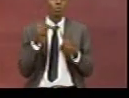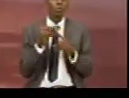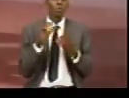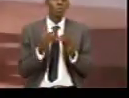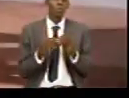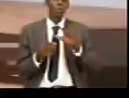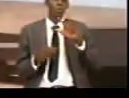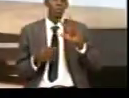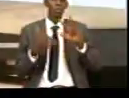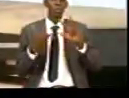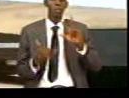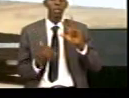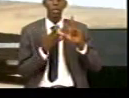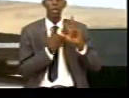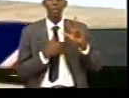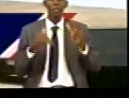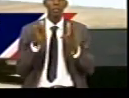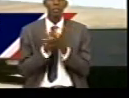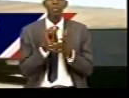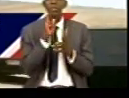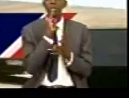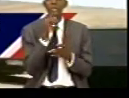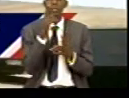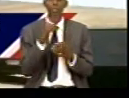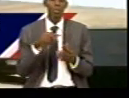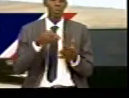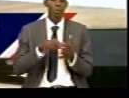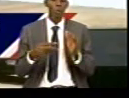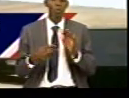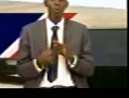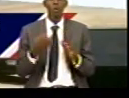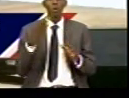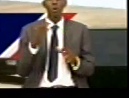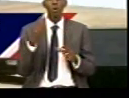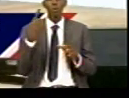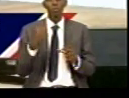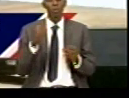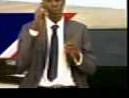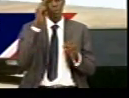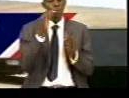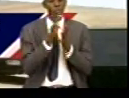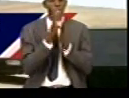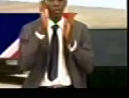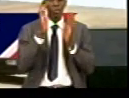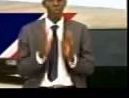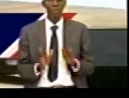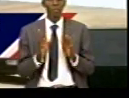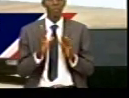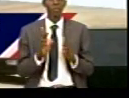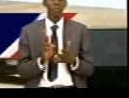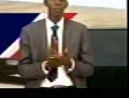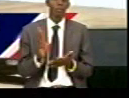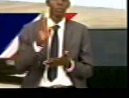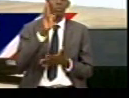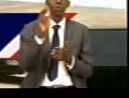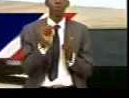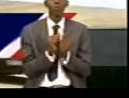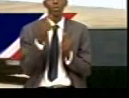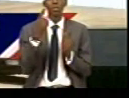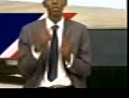now, and that is the purpose of the saints' rapture. of the glorious